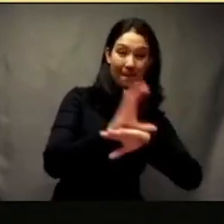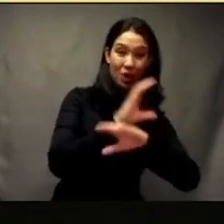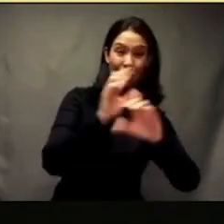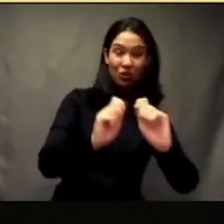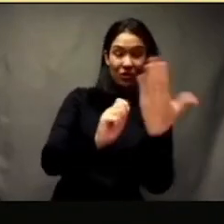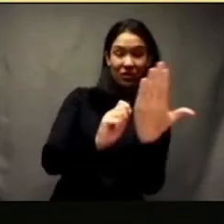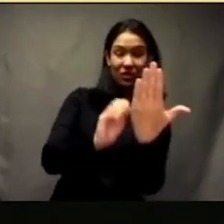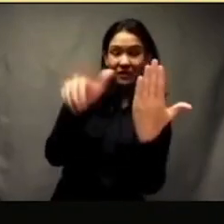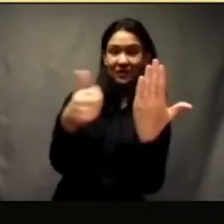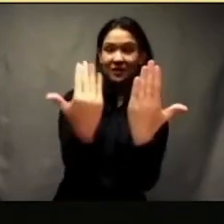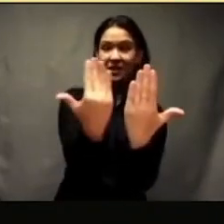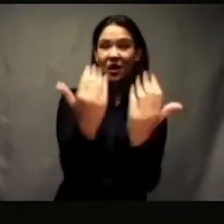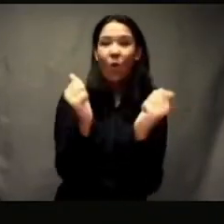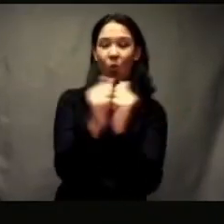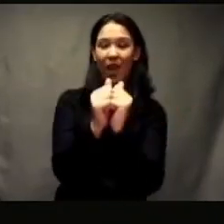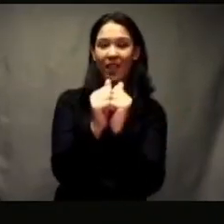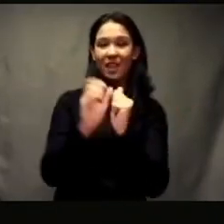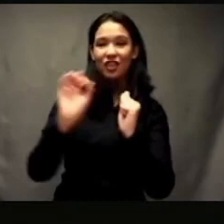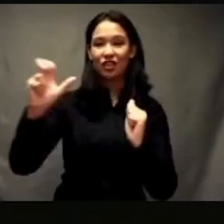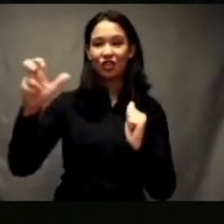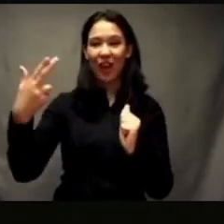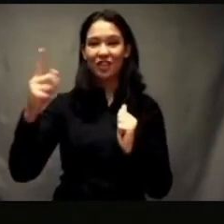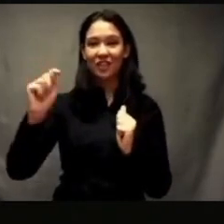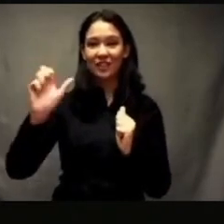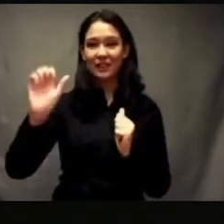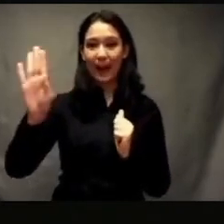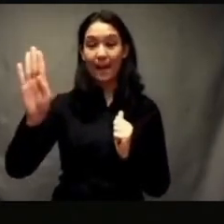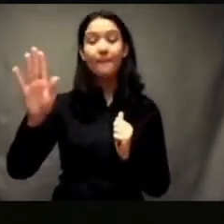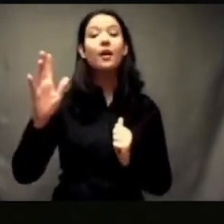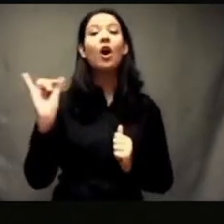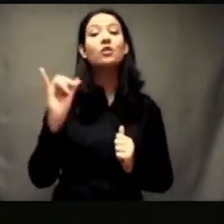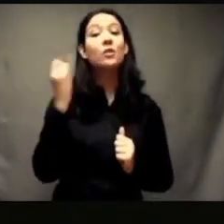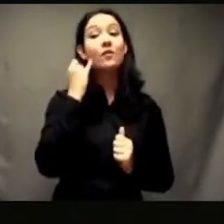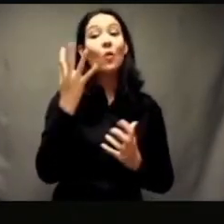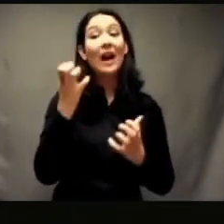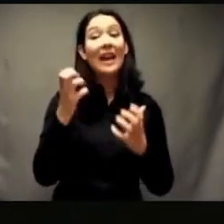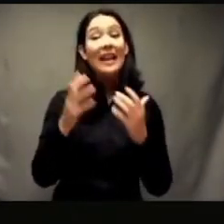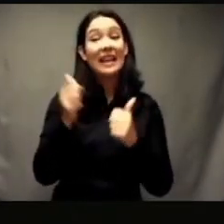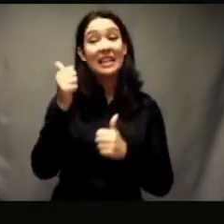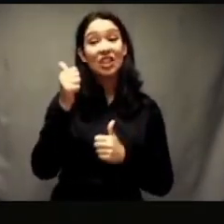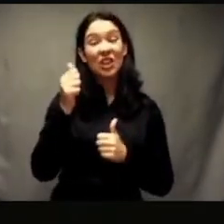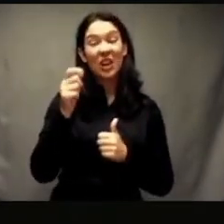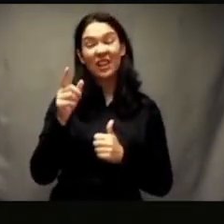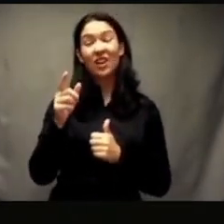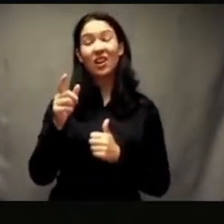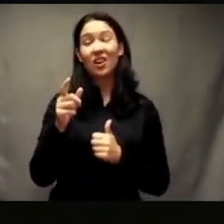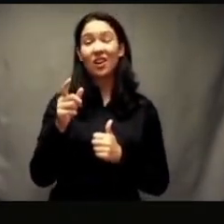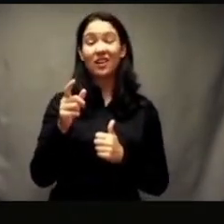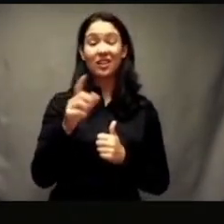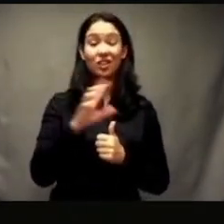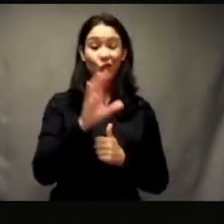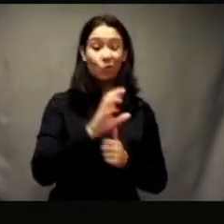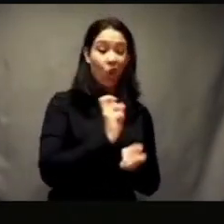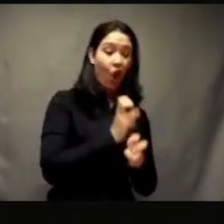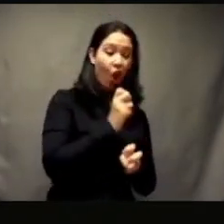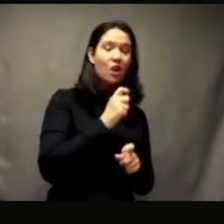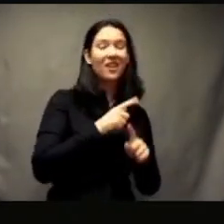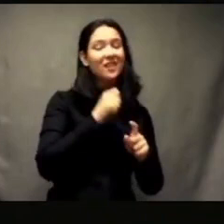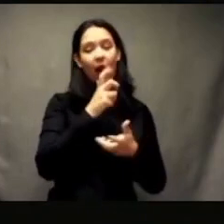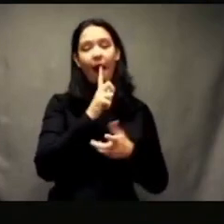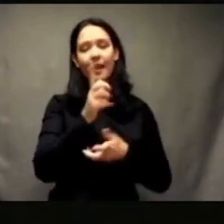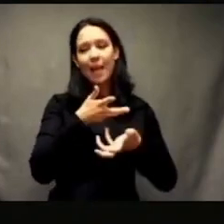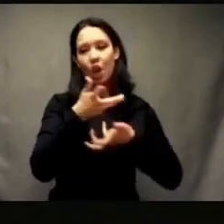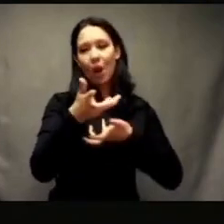Scratch. And if you want to go an easier route and that's harder, of course, this isn't going to be as interactive,